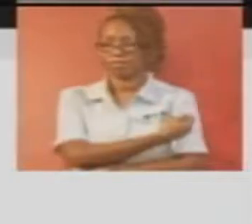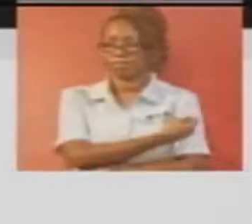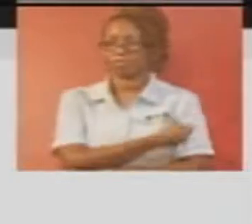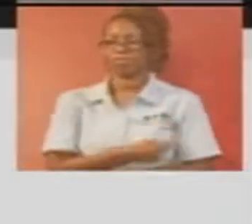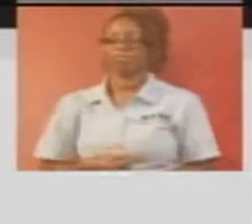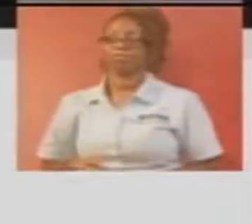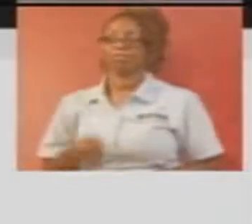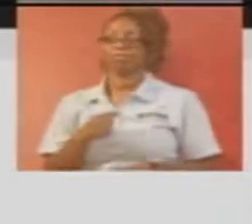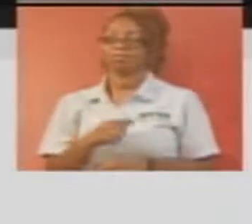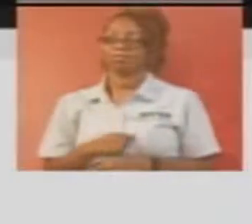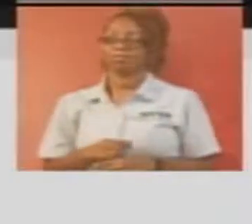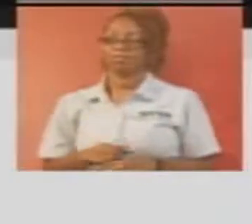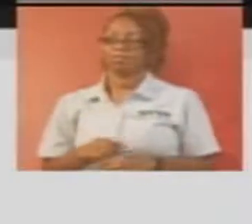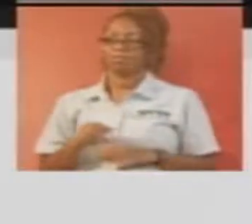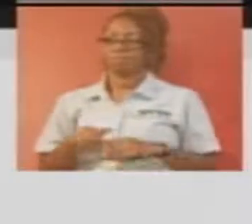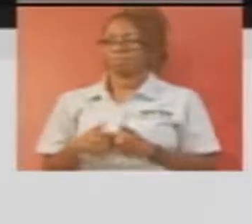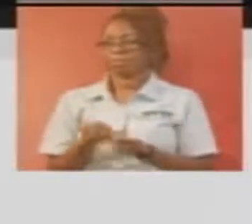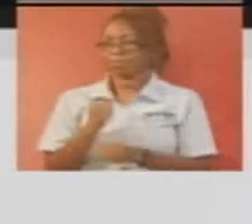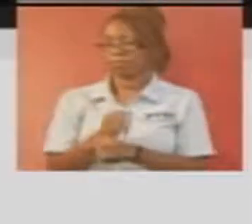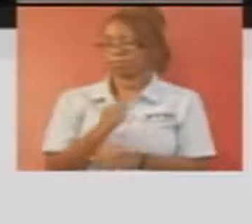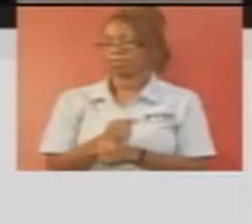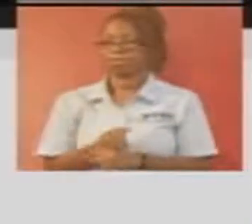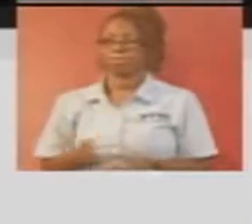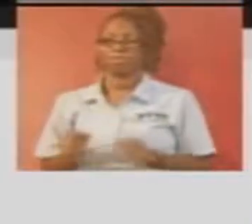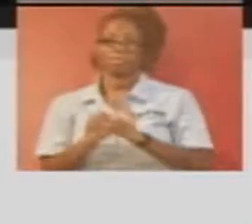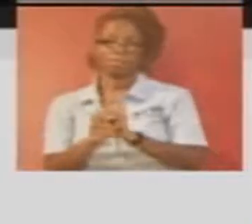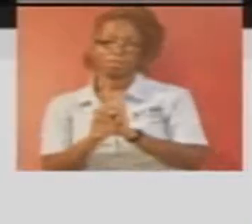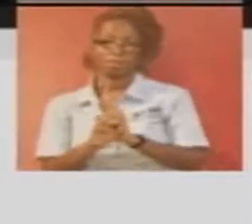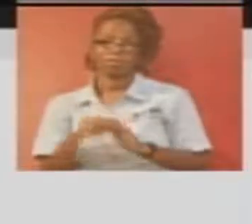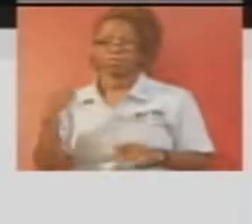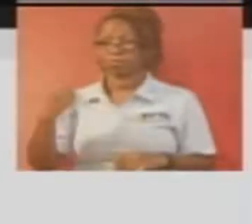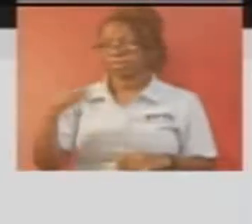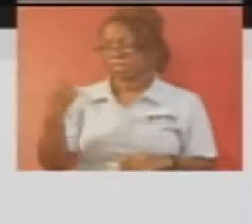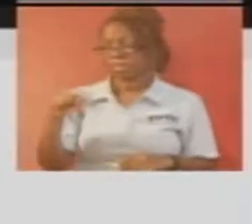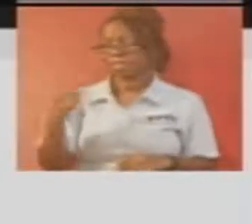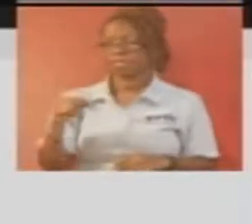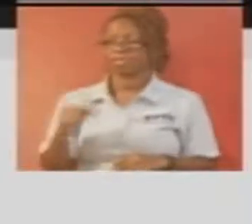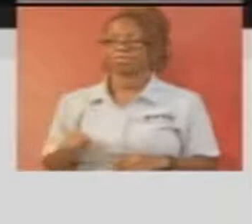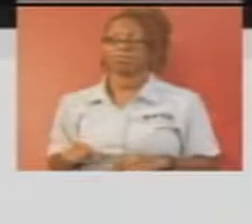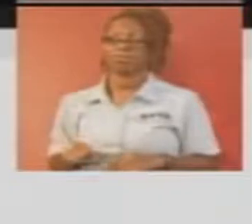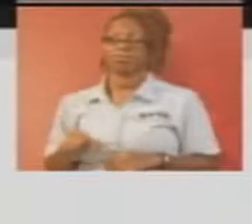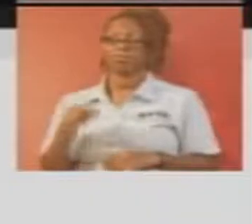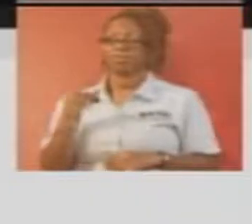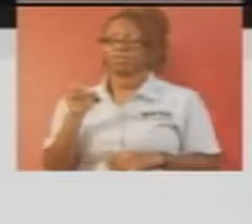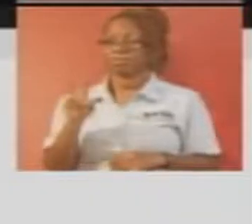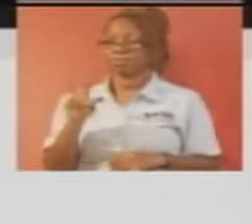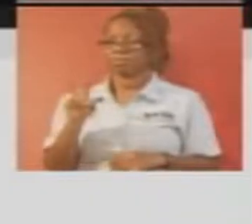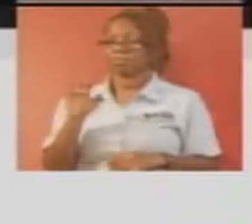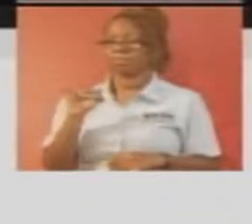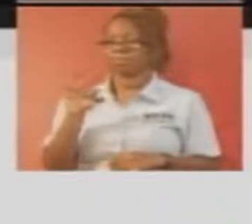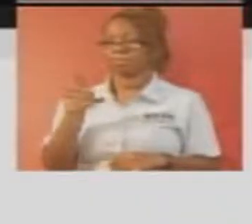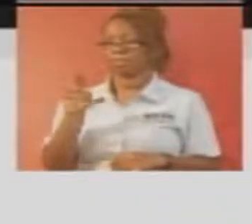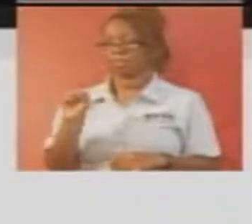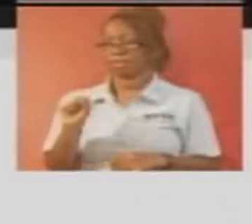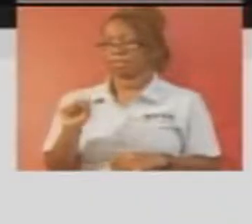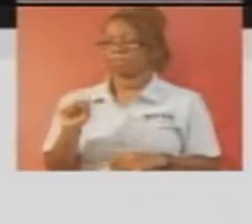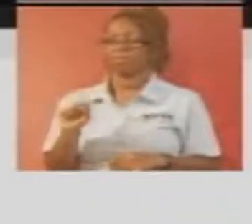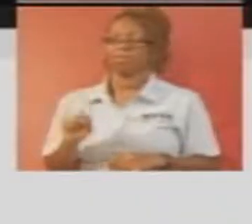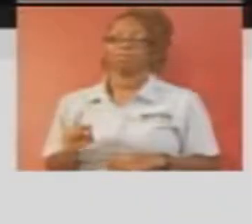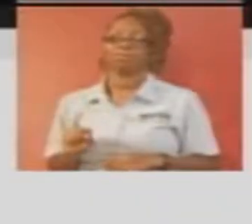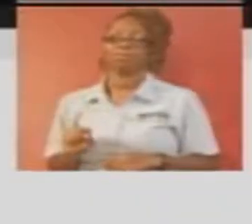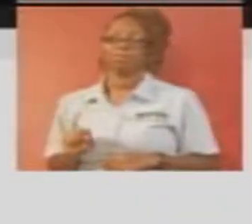in this case, the green virus, the backbone virus we're using, that's delivering the disease-causing virus's genetic